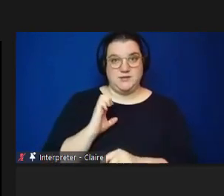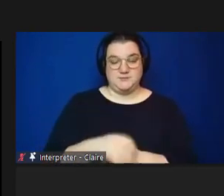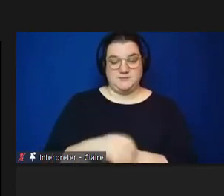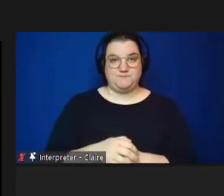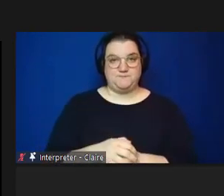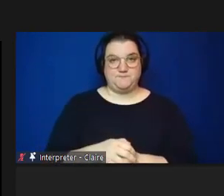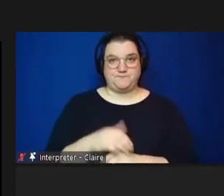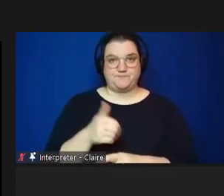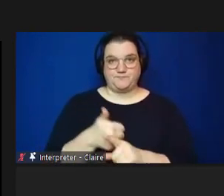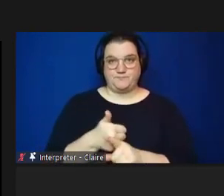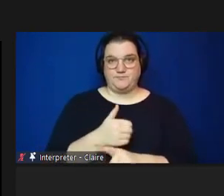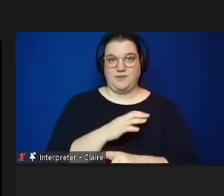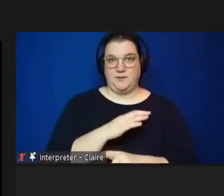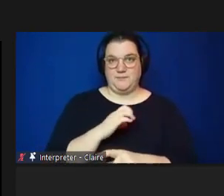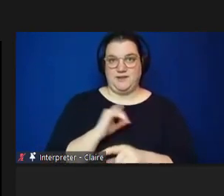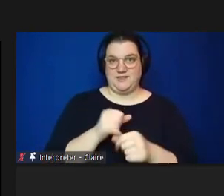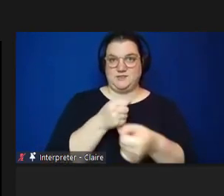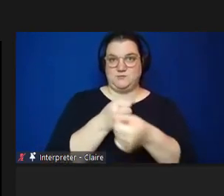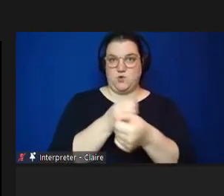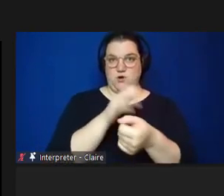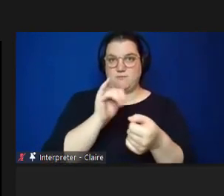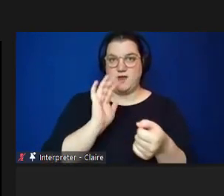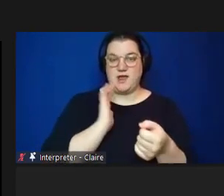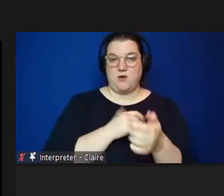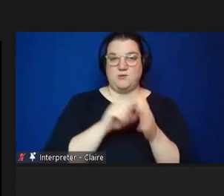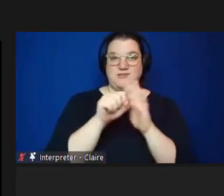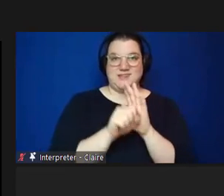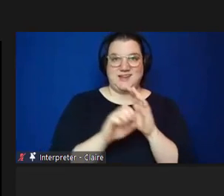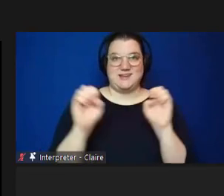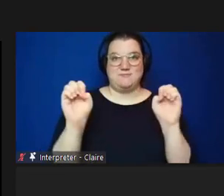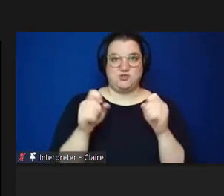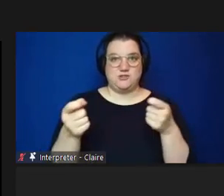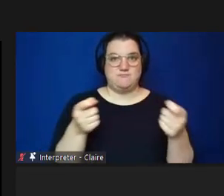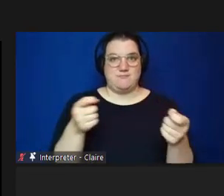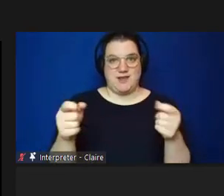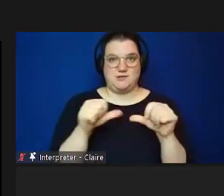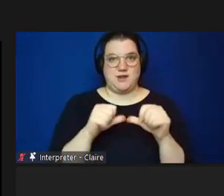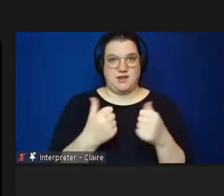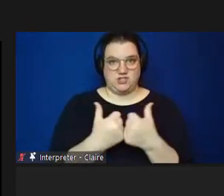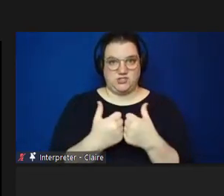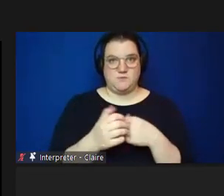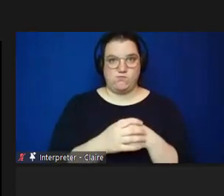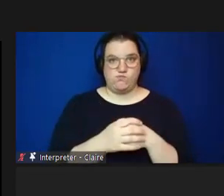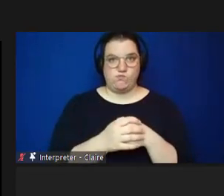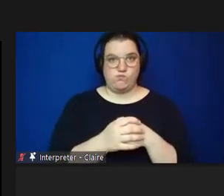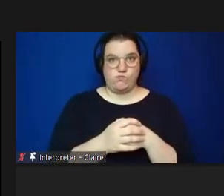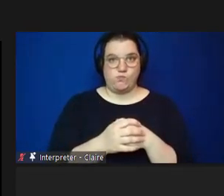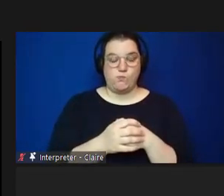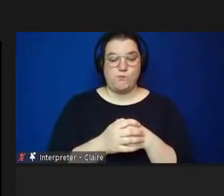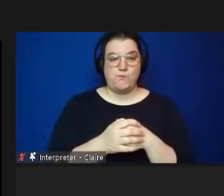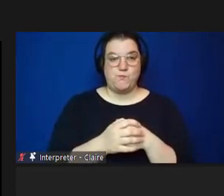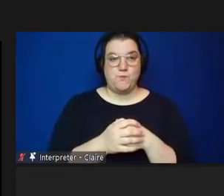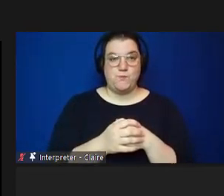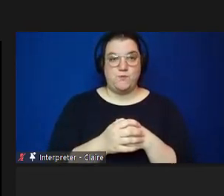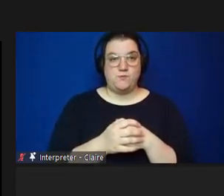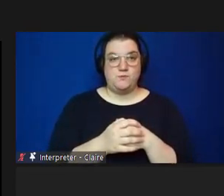is a committee that is supported by our state emergency management agency. And we